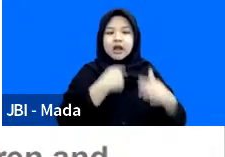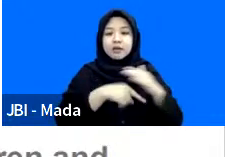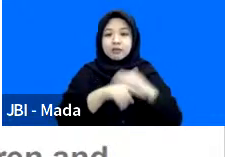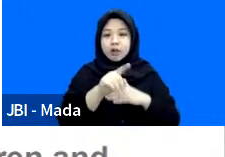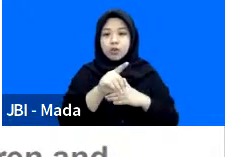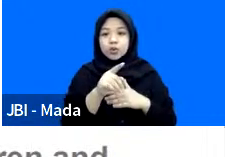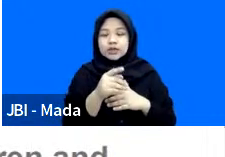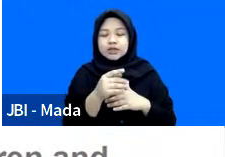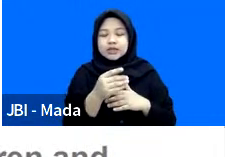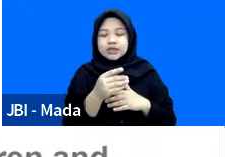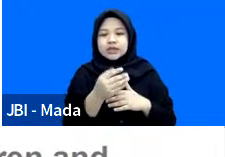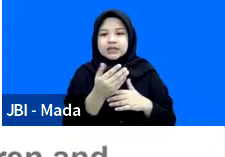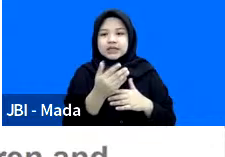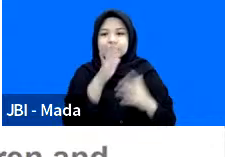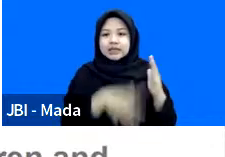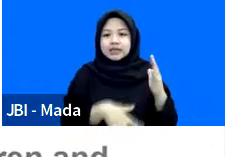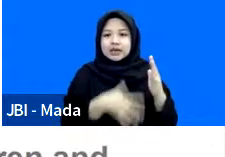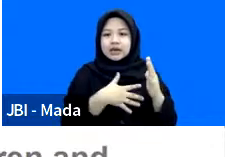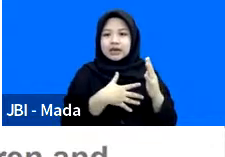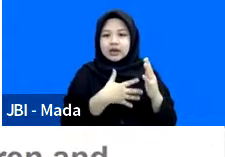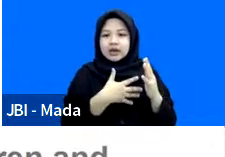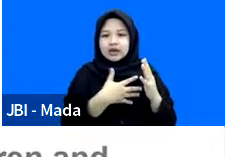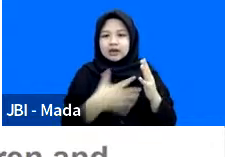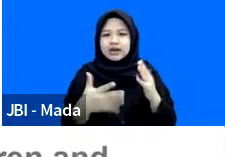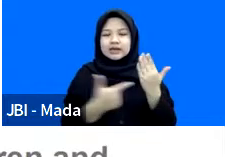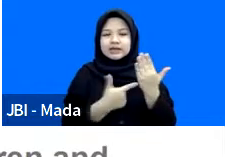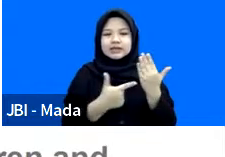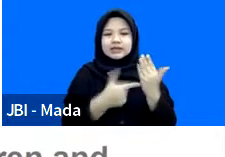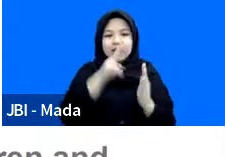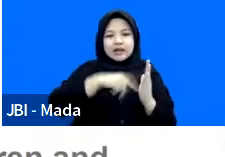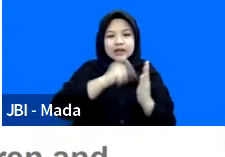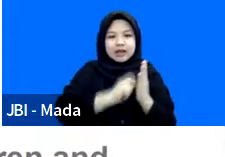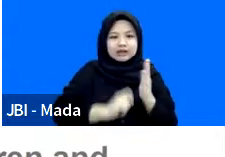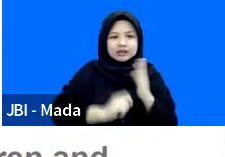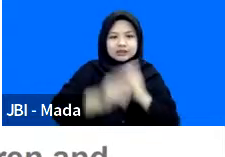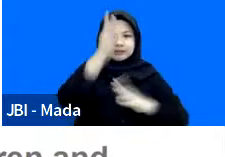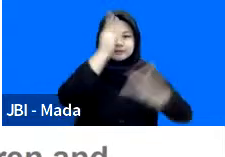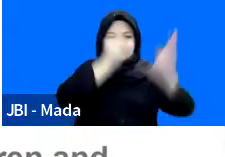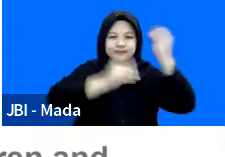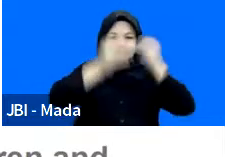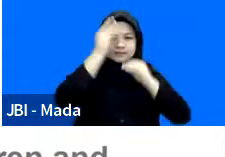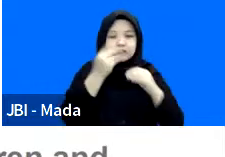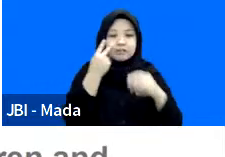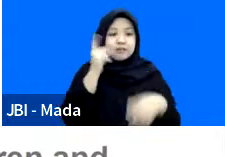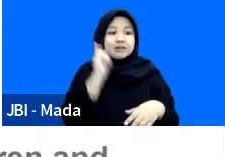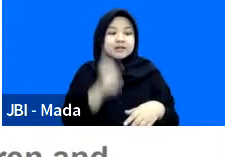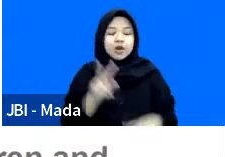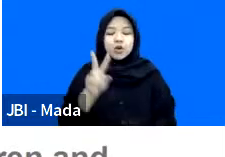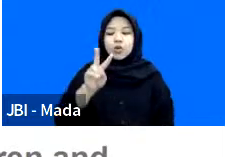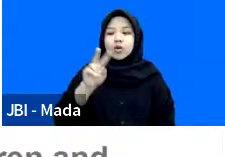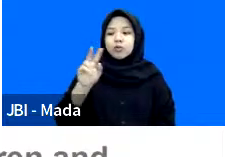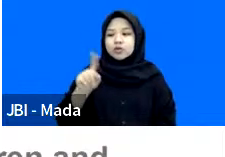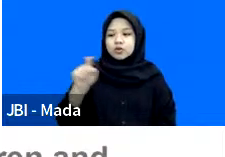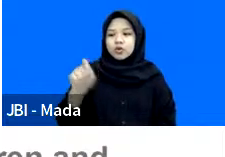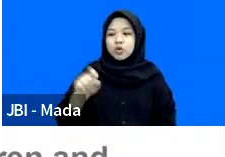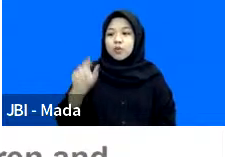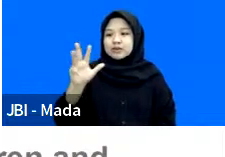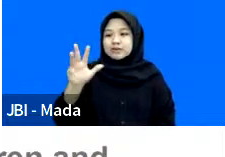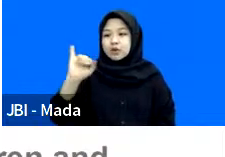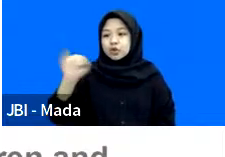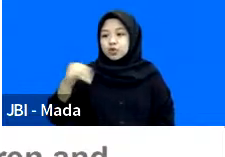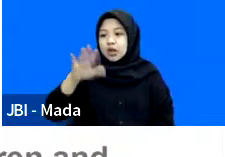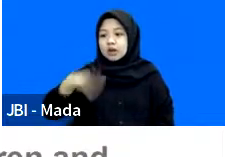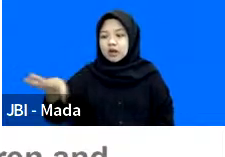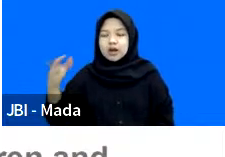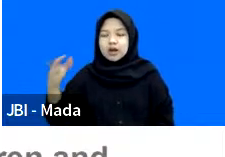Skills Framework to ensure that all 21.9 million children are reached with affordable, gender-responsive,